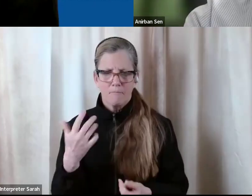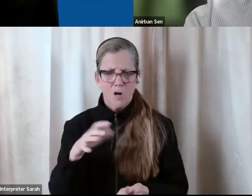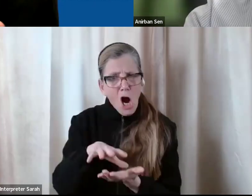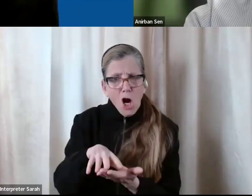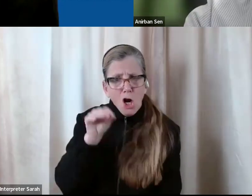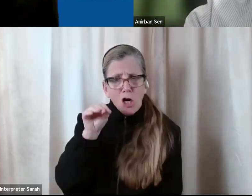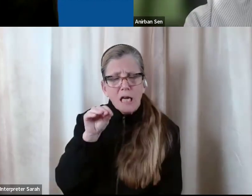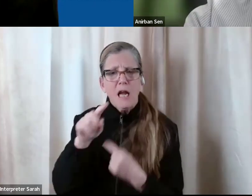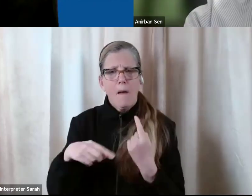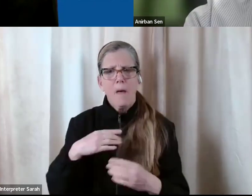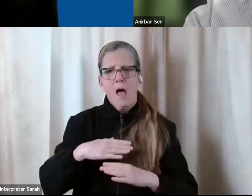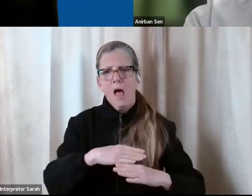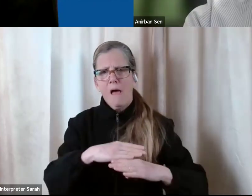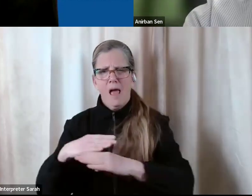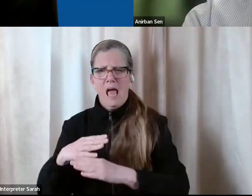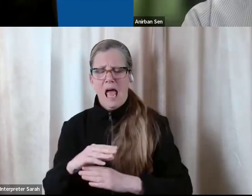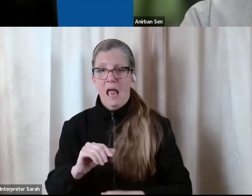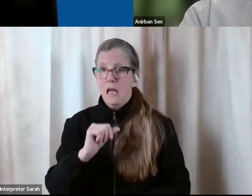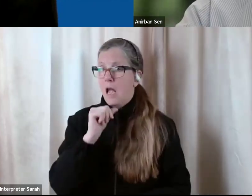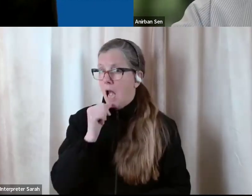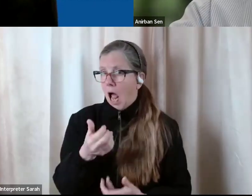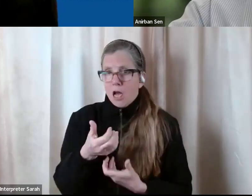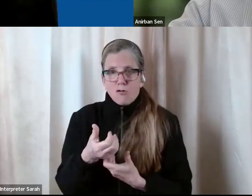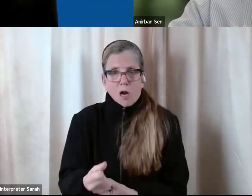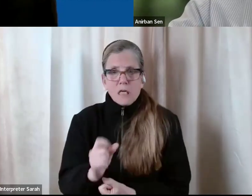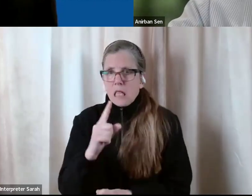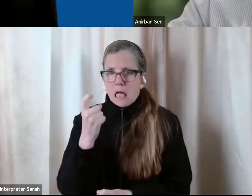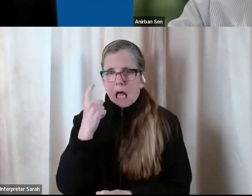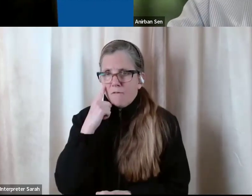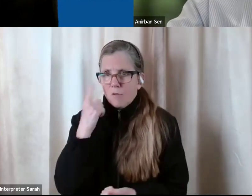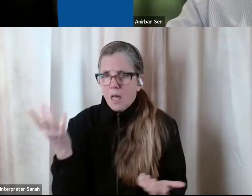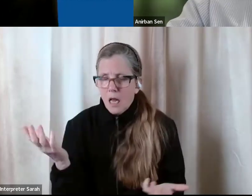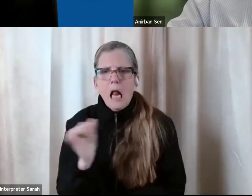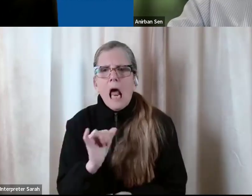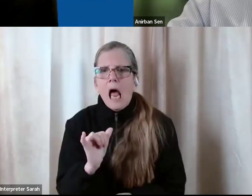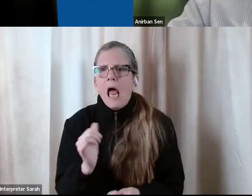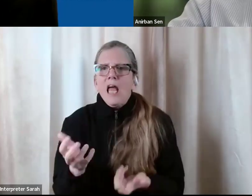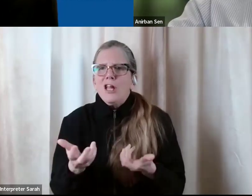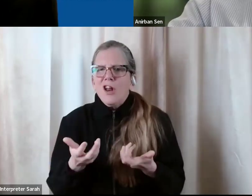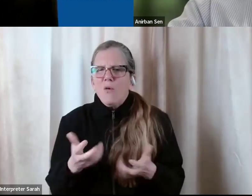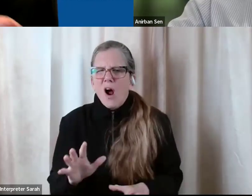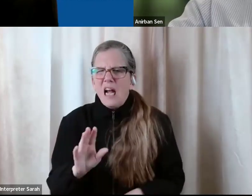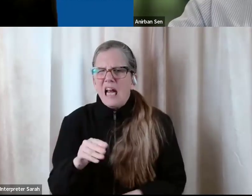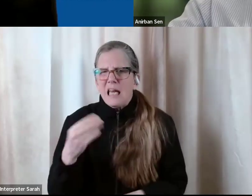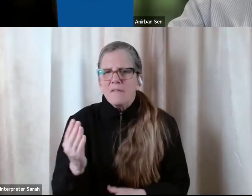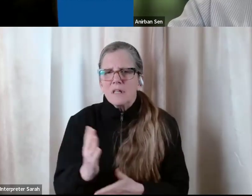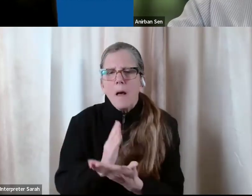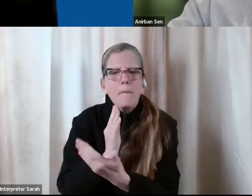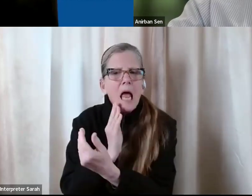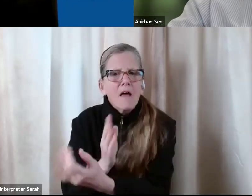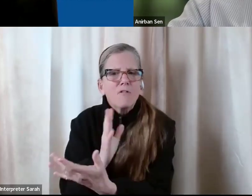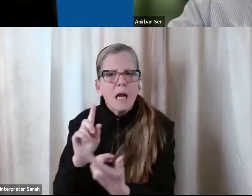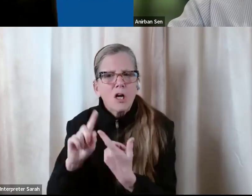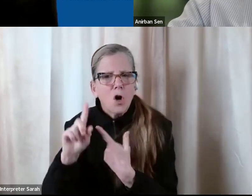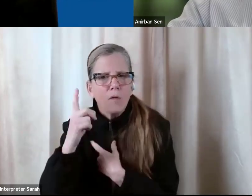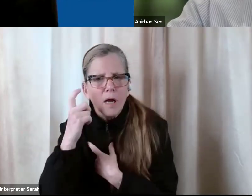mistrust of government and corporations was a big deal for that purpose, like not wanting to give out certain information. And the elegance, I want to make